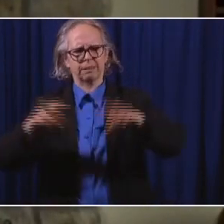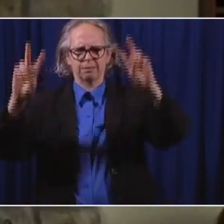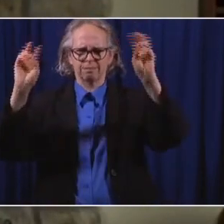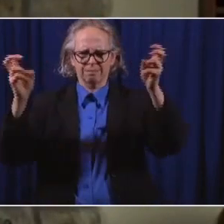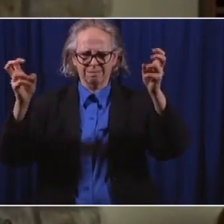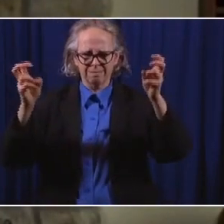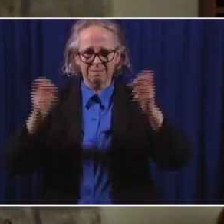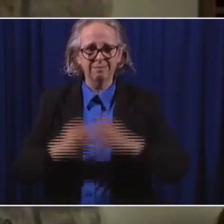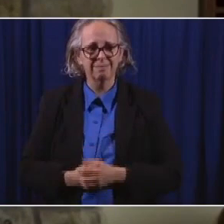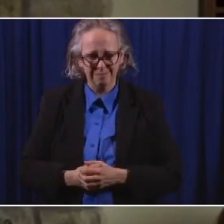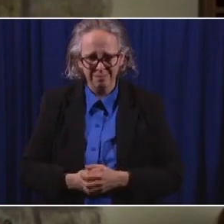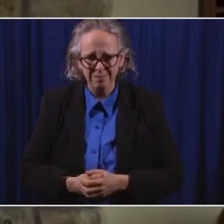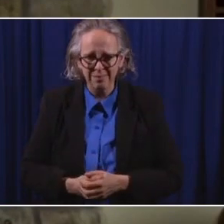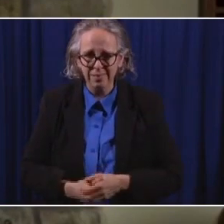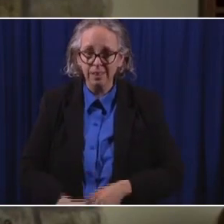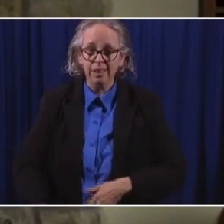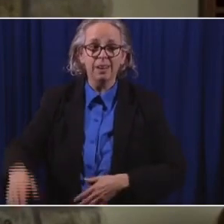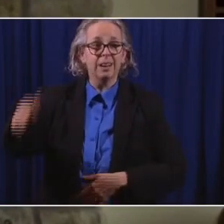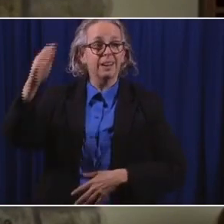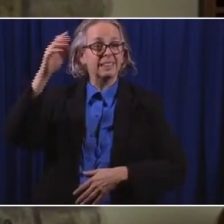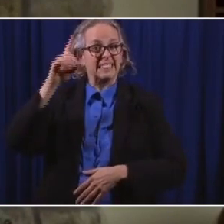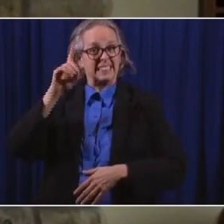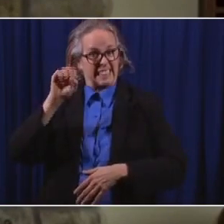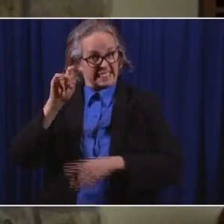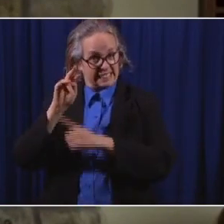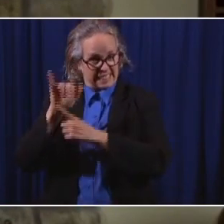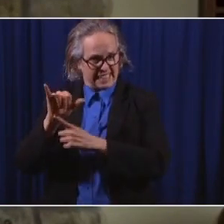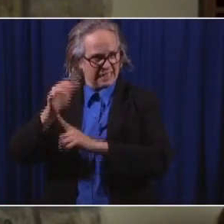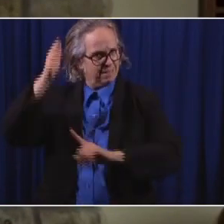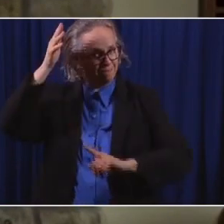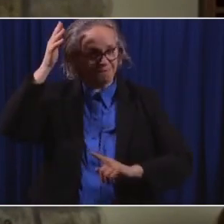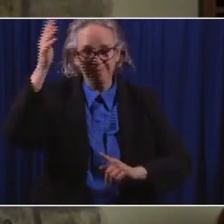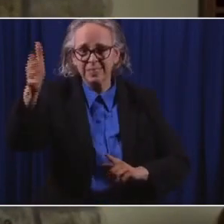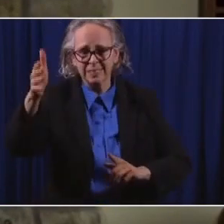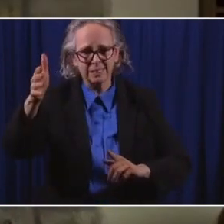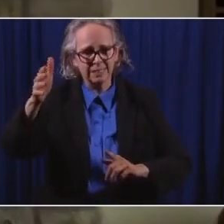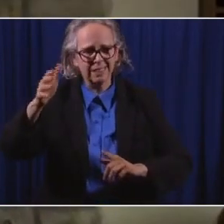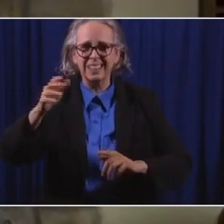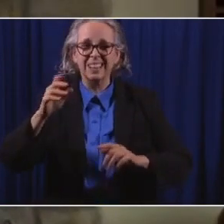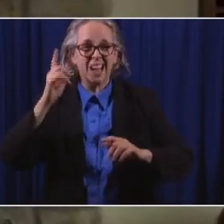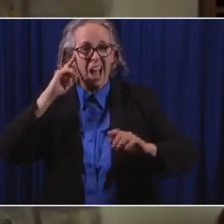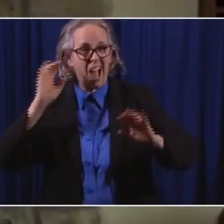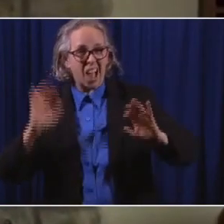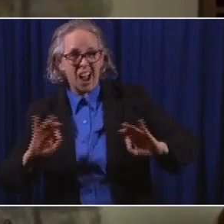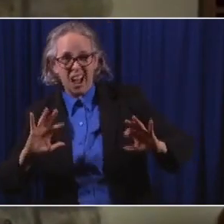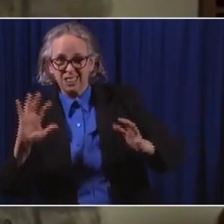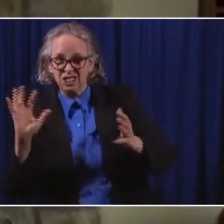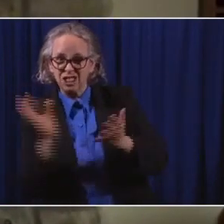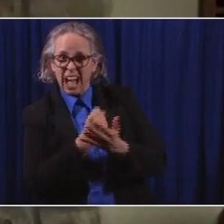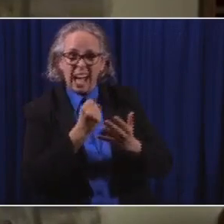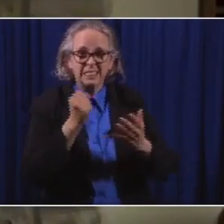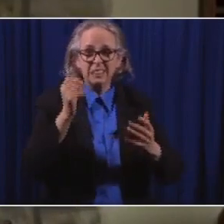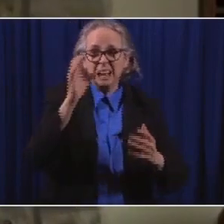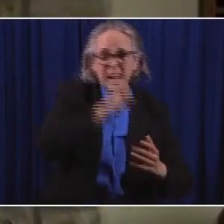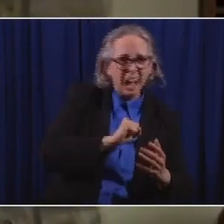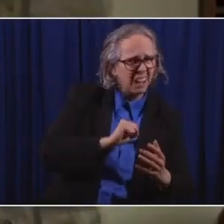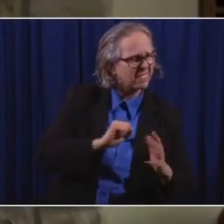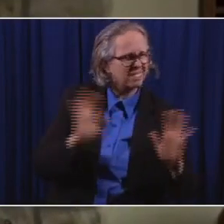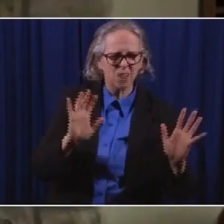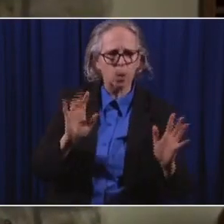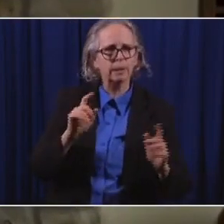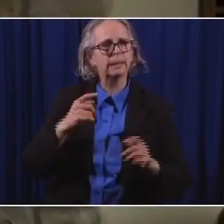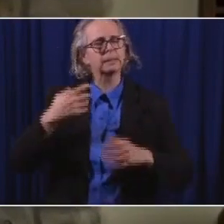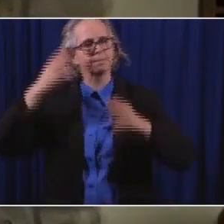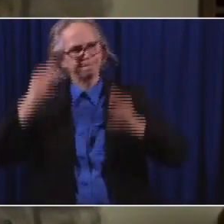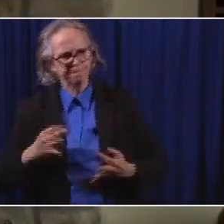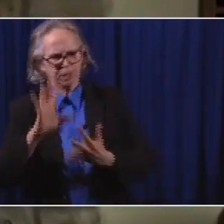Destiny is not a matter of chance. It's a matter of choice. It is not a thing to be waited for. It's a thing to